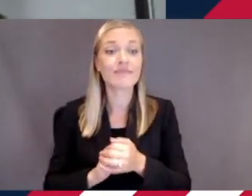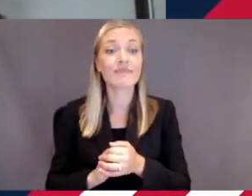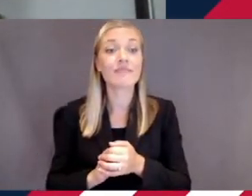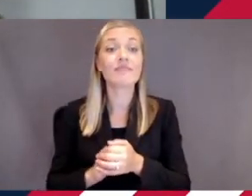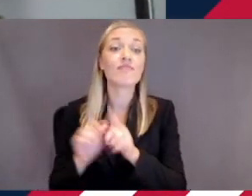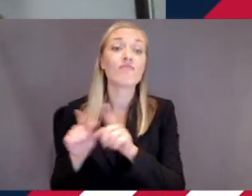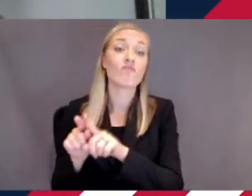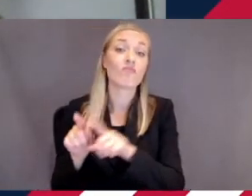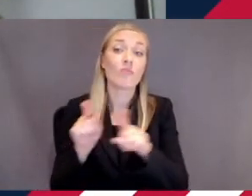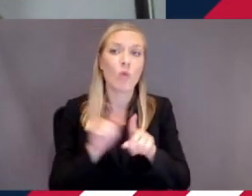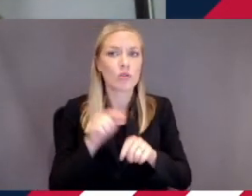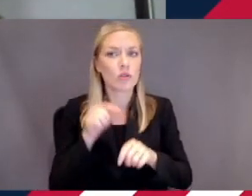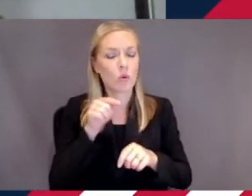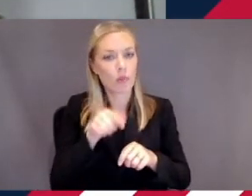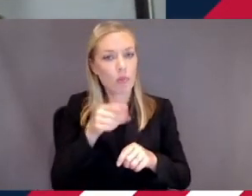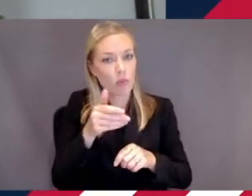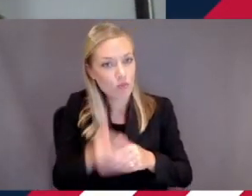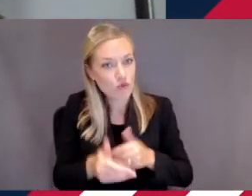student.